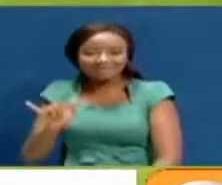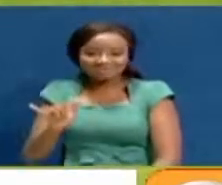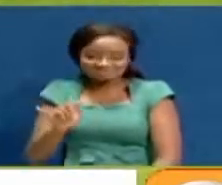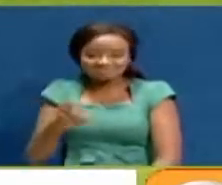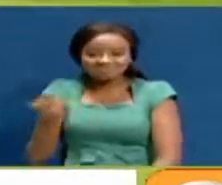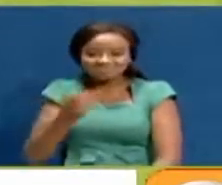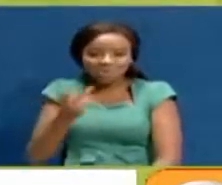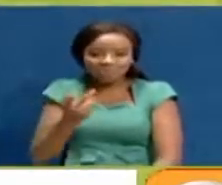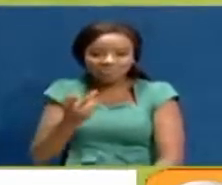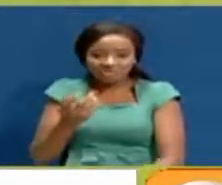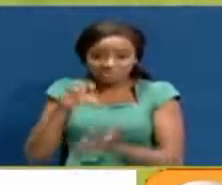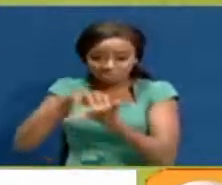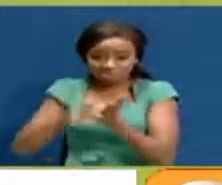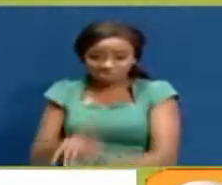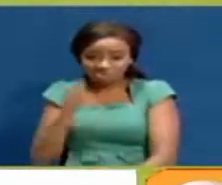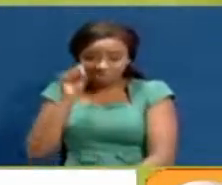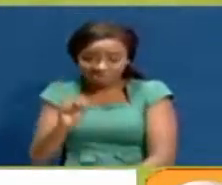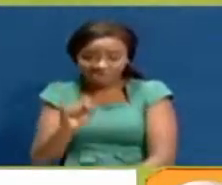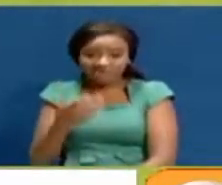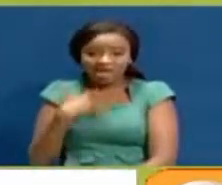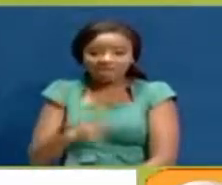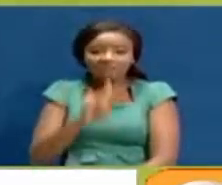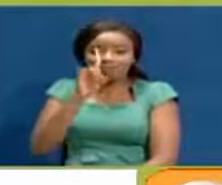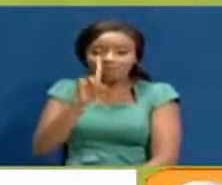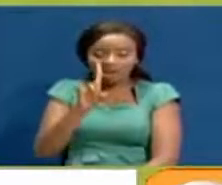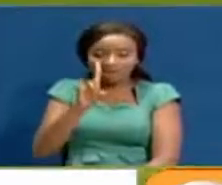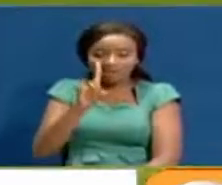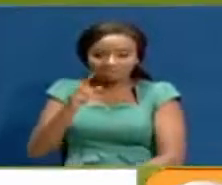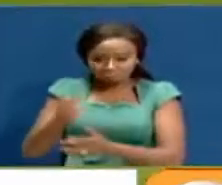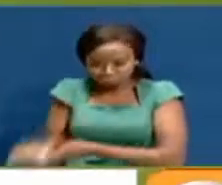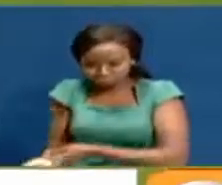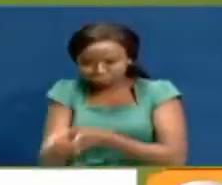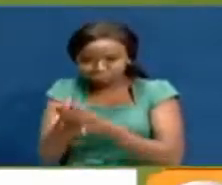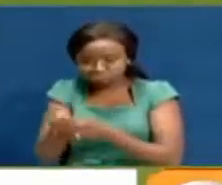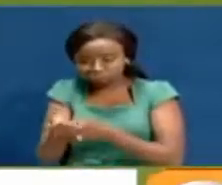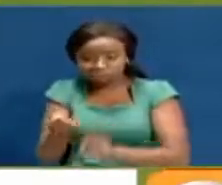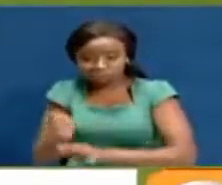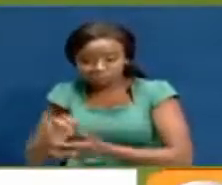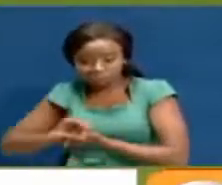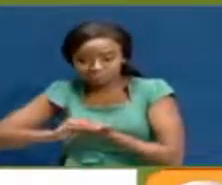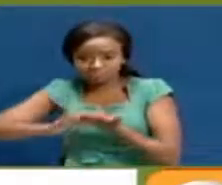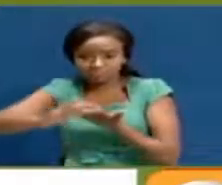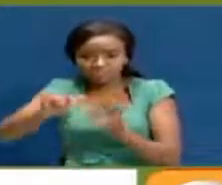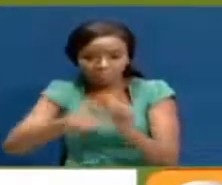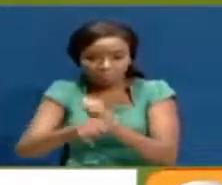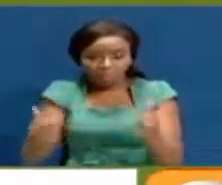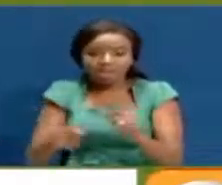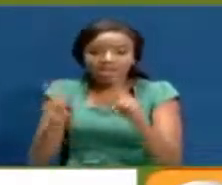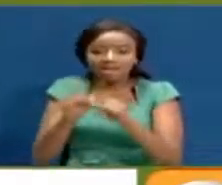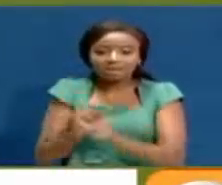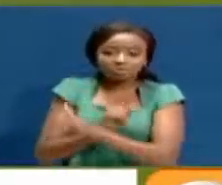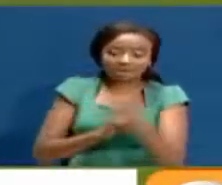they tie for fifth on 1 under par 71. Dismas Indiza, who won the last leg at Vet